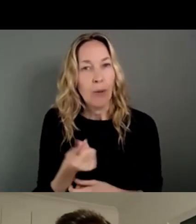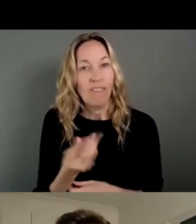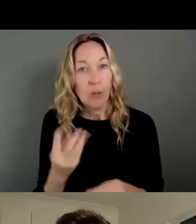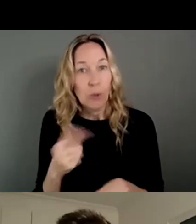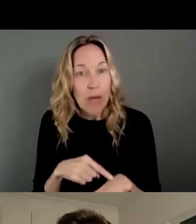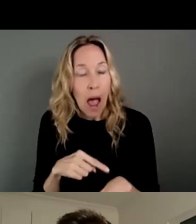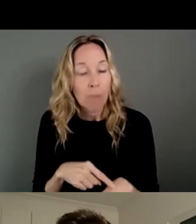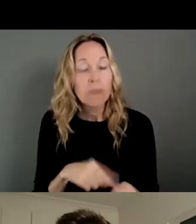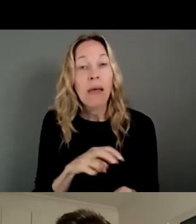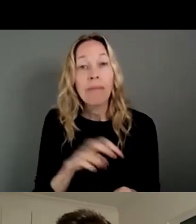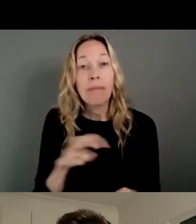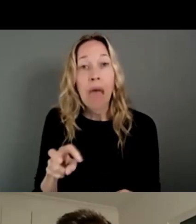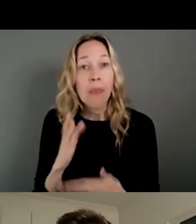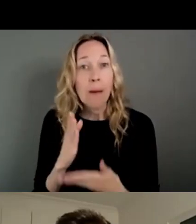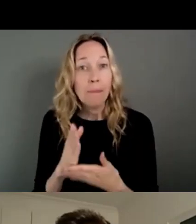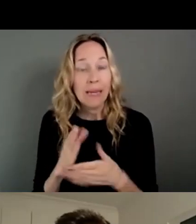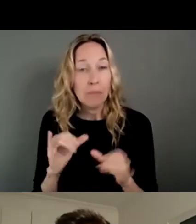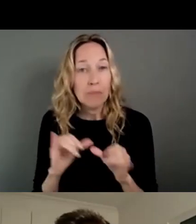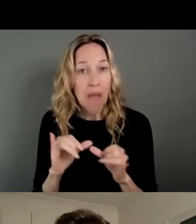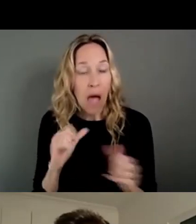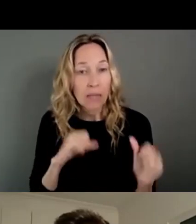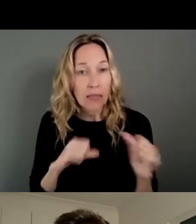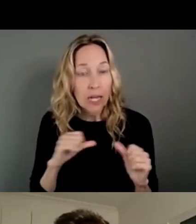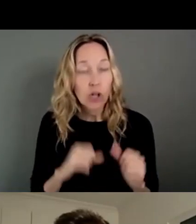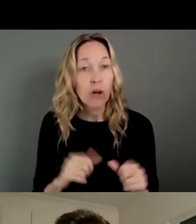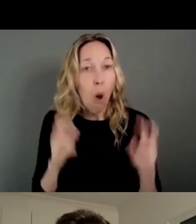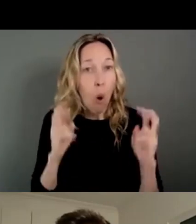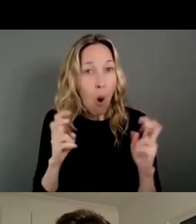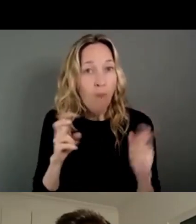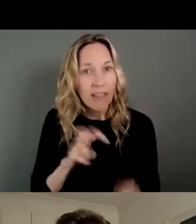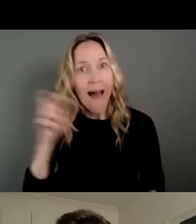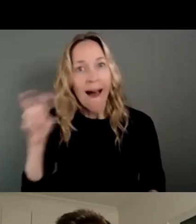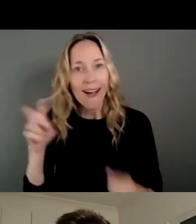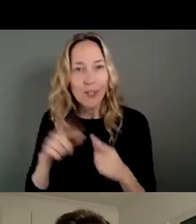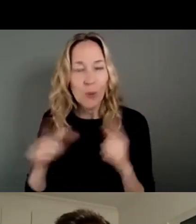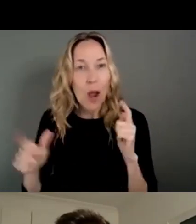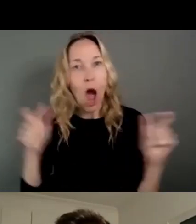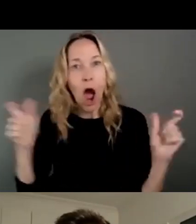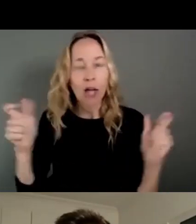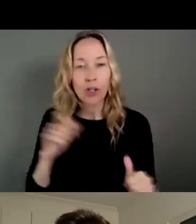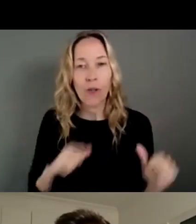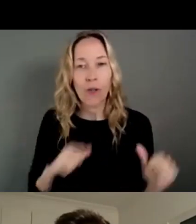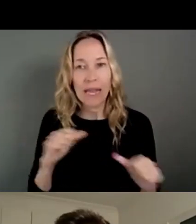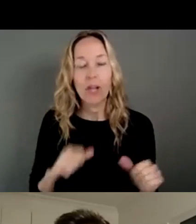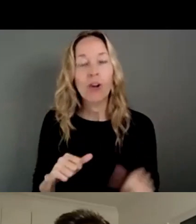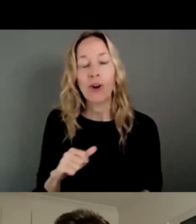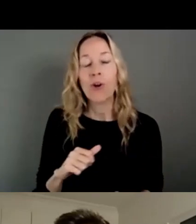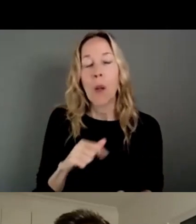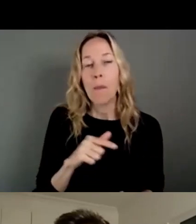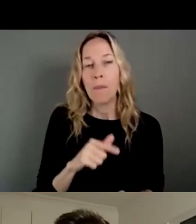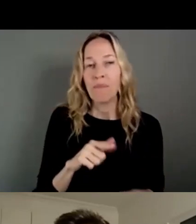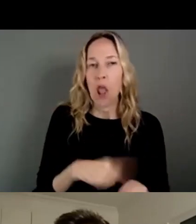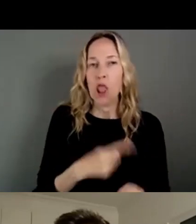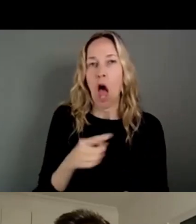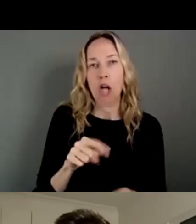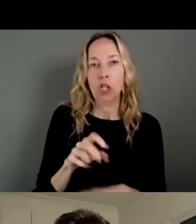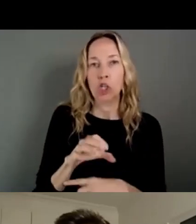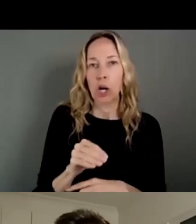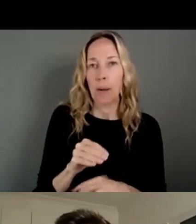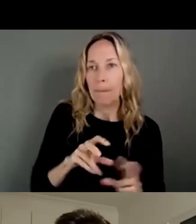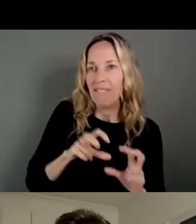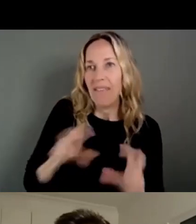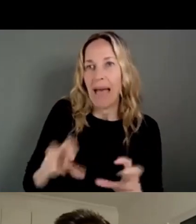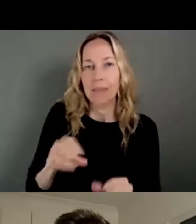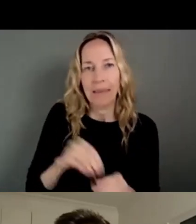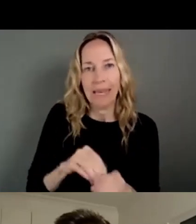eventually, hopefully, some of those artists will play the larger theater, and there's a kind of long-term investment. And that's one of the